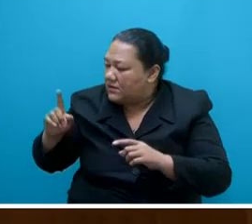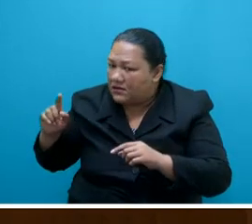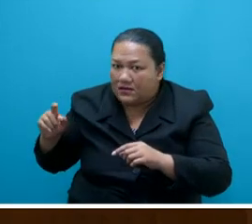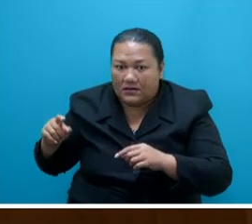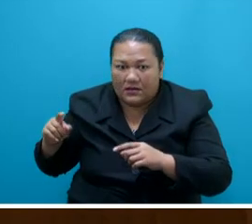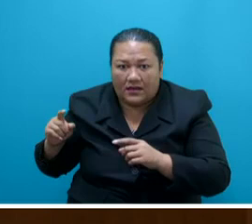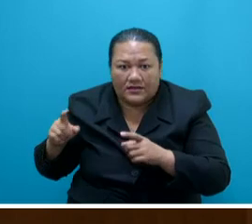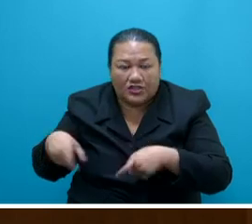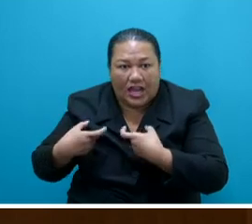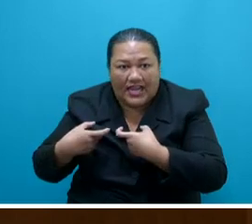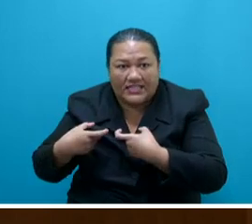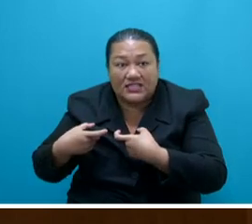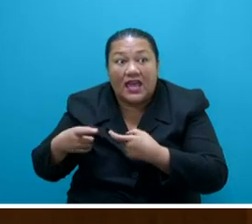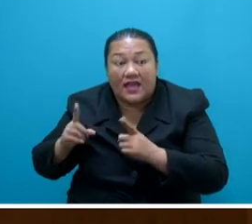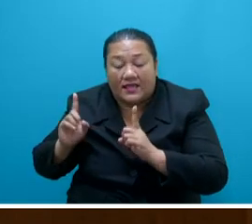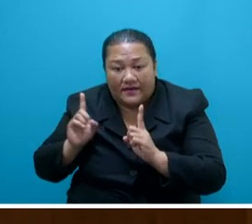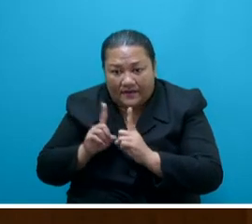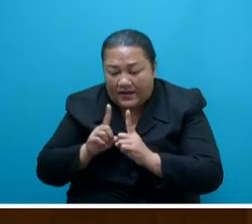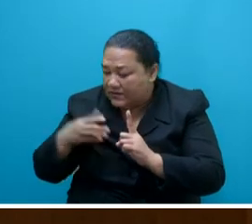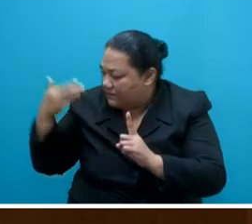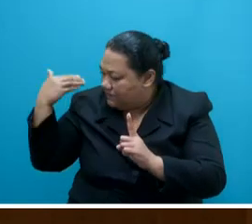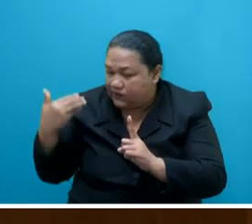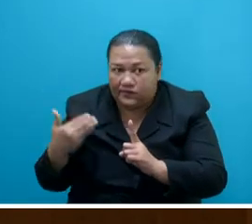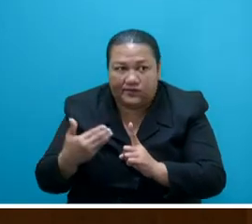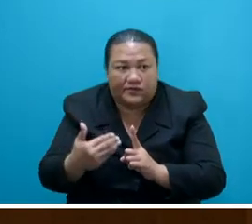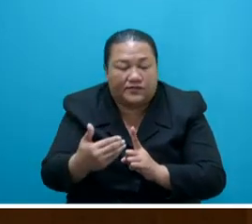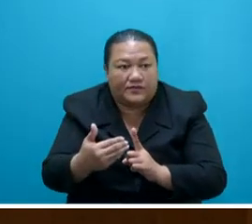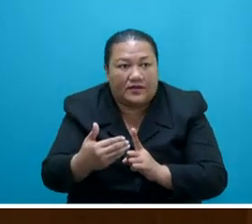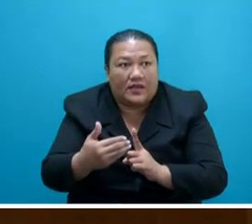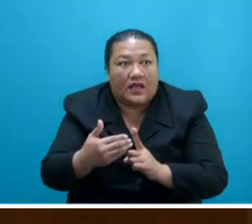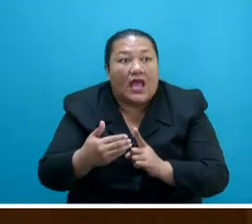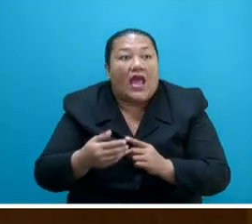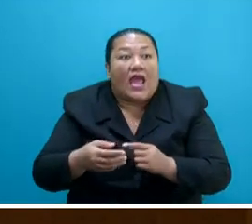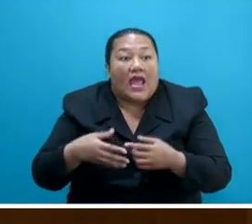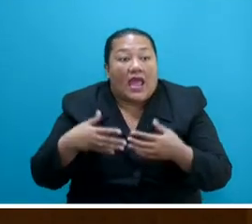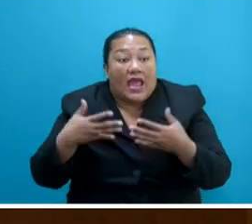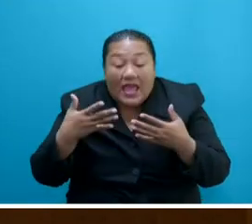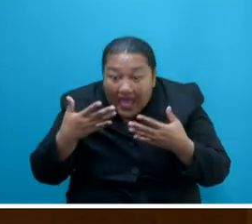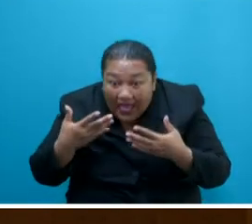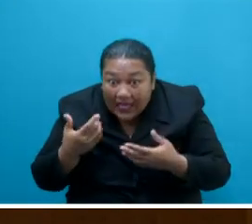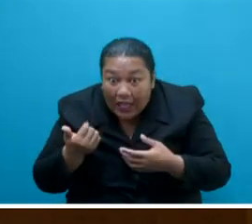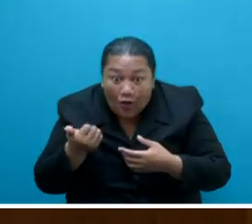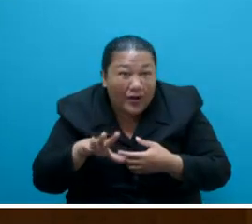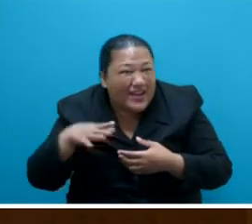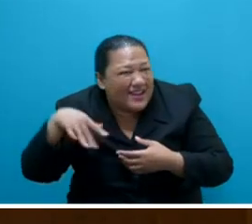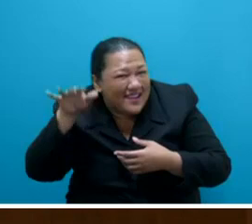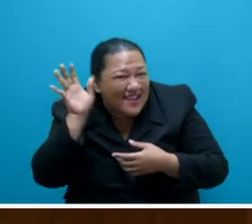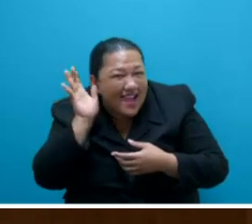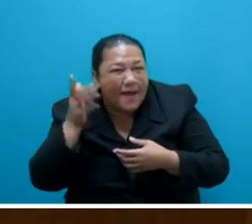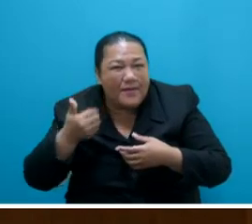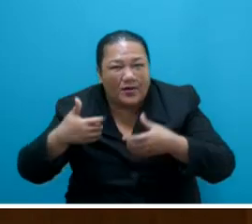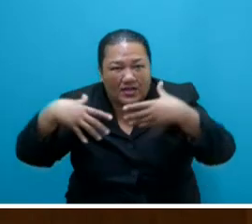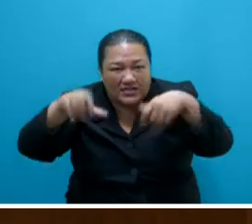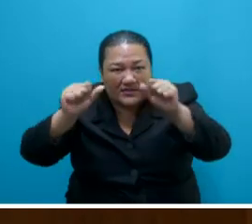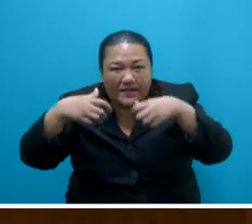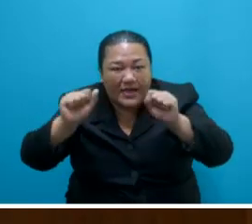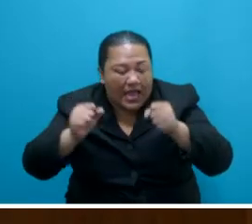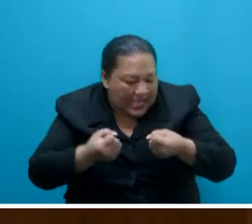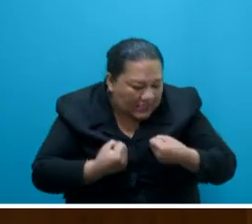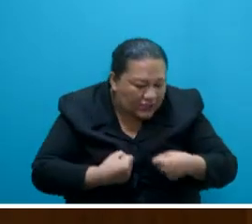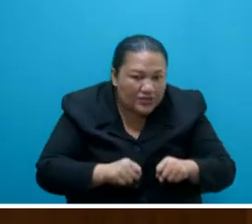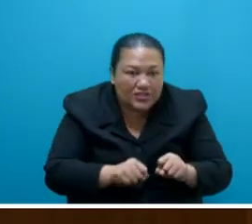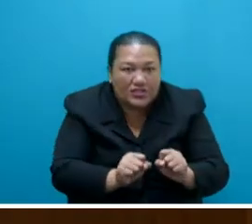heard an honest record of achievement. They have heard a strategic approach supported by